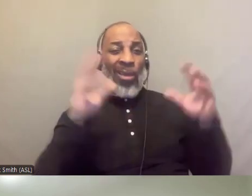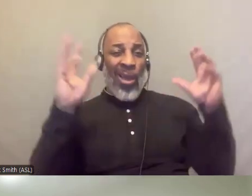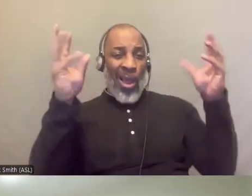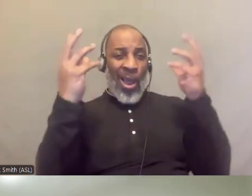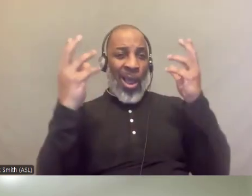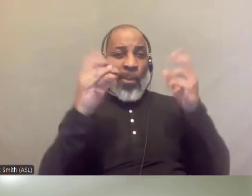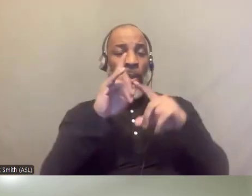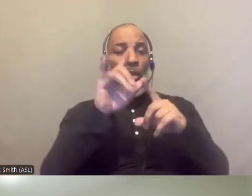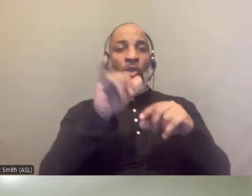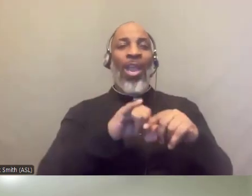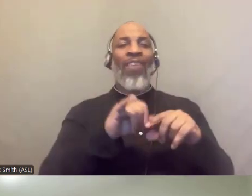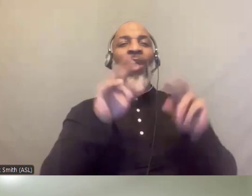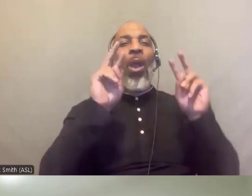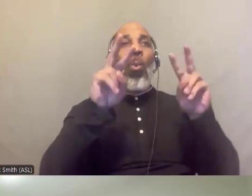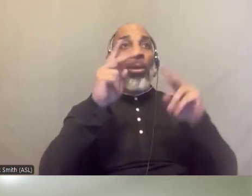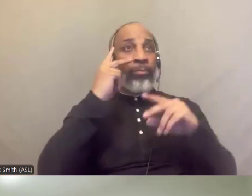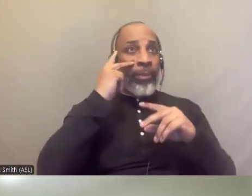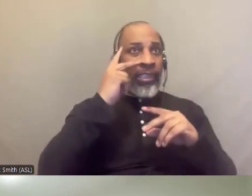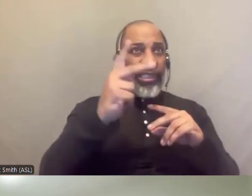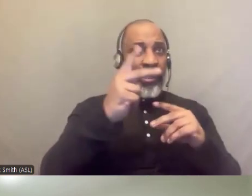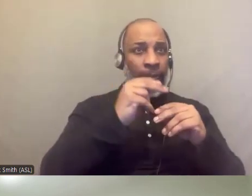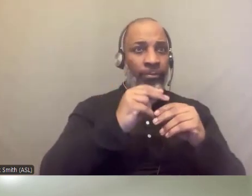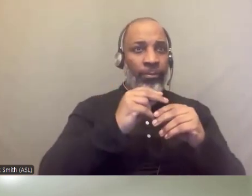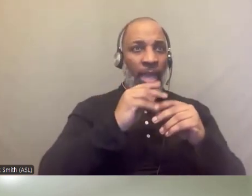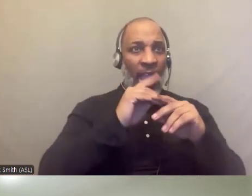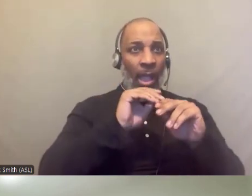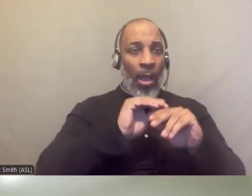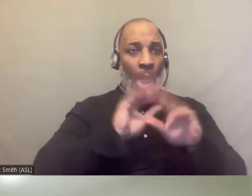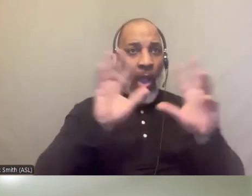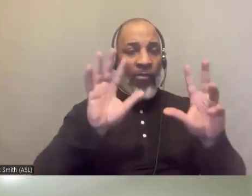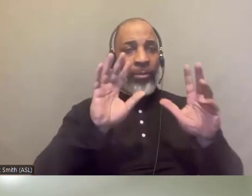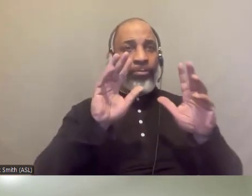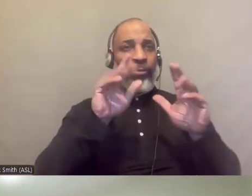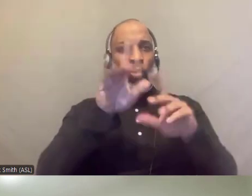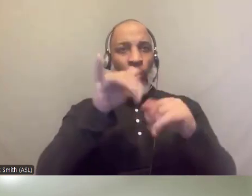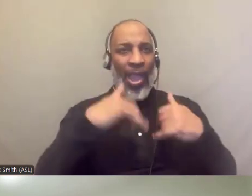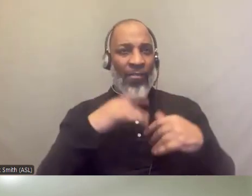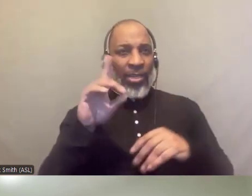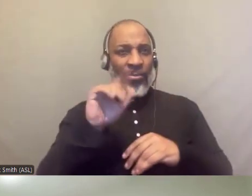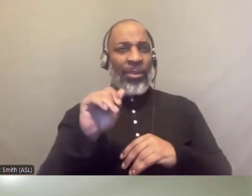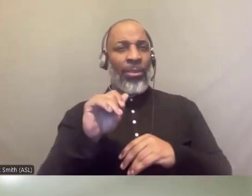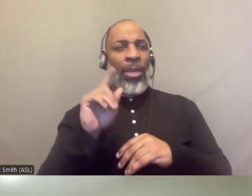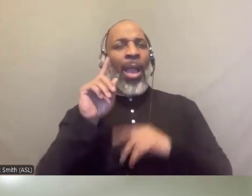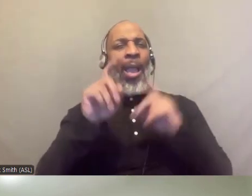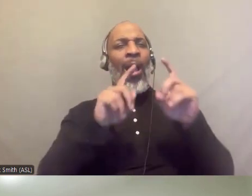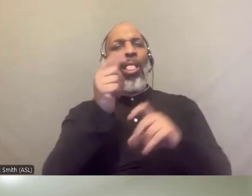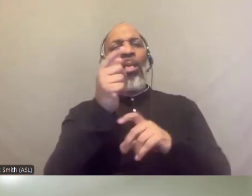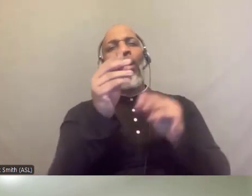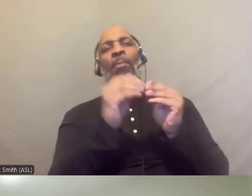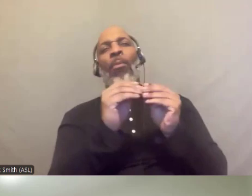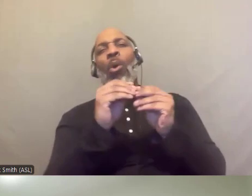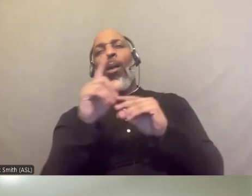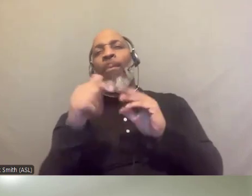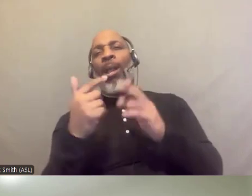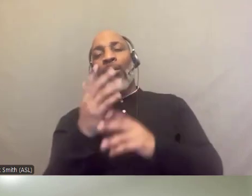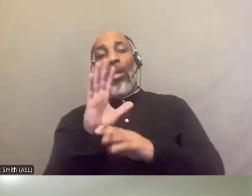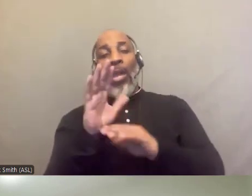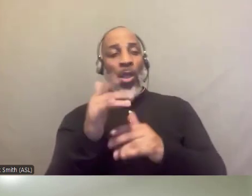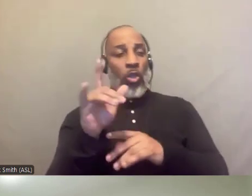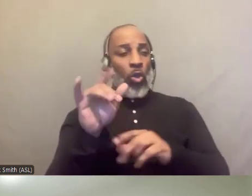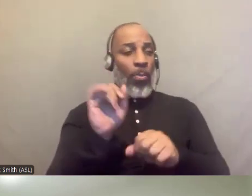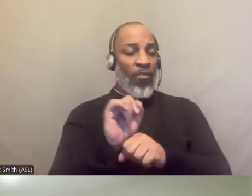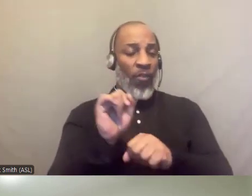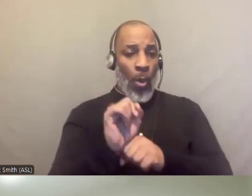called an observable disability. It opens the door up a tiny bit for the employer to ask a little bit more about how you would